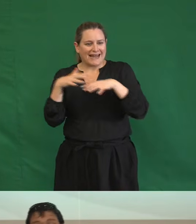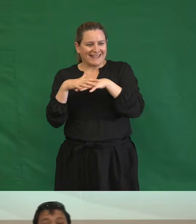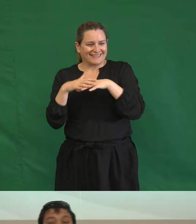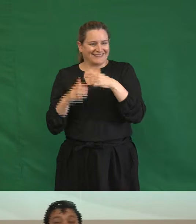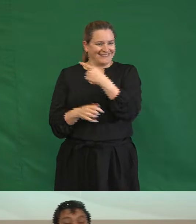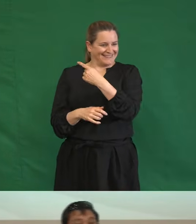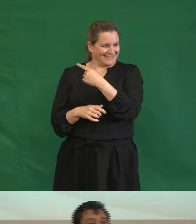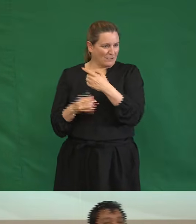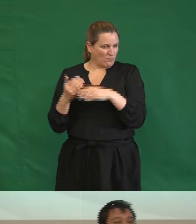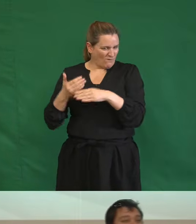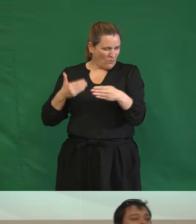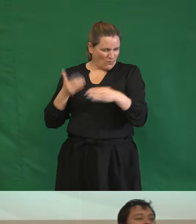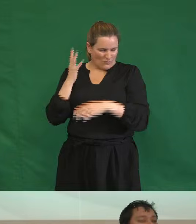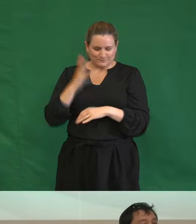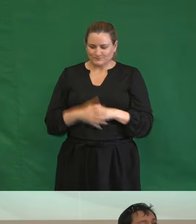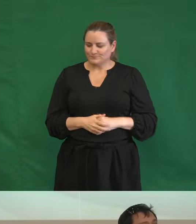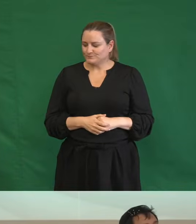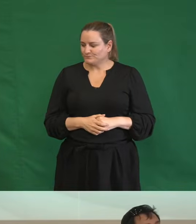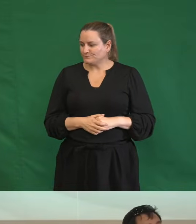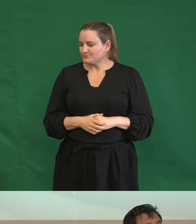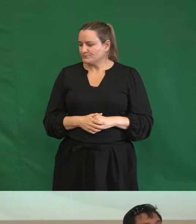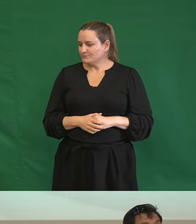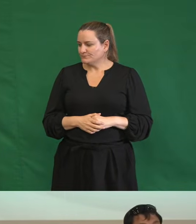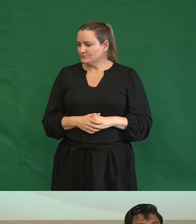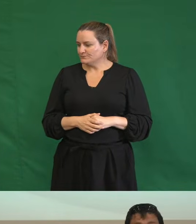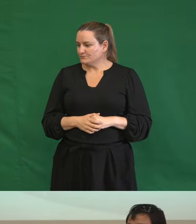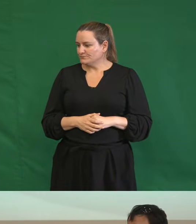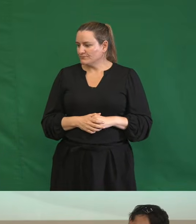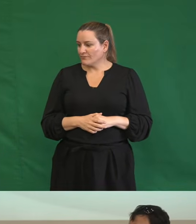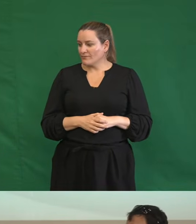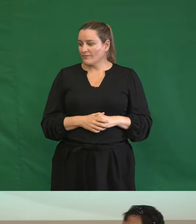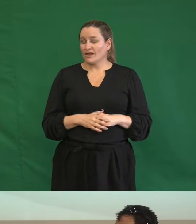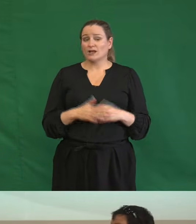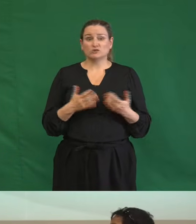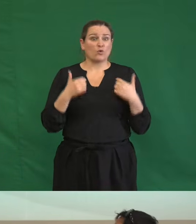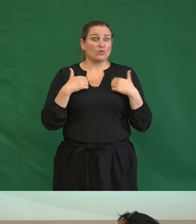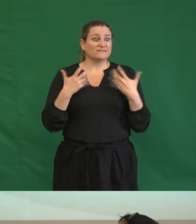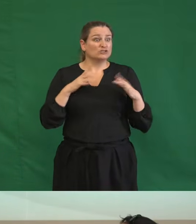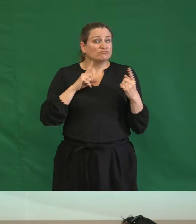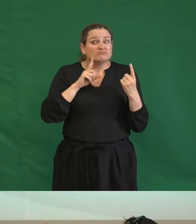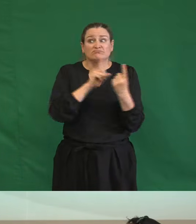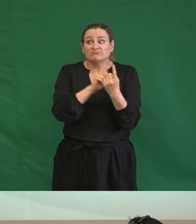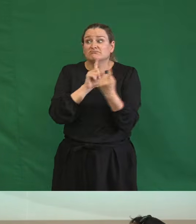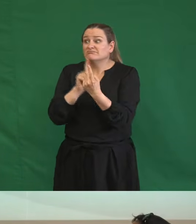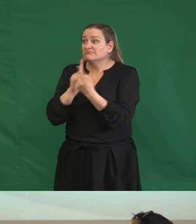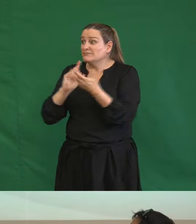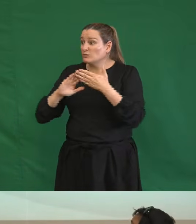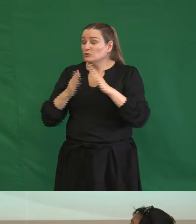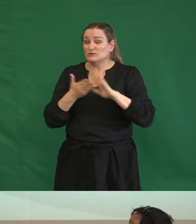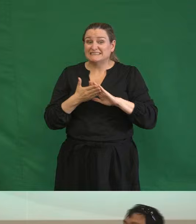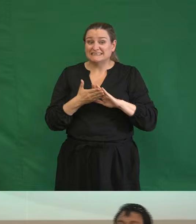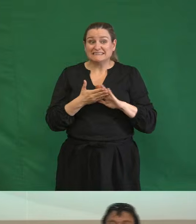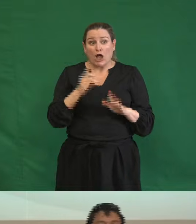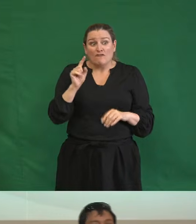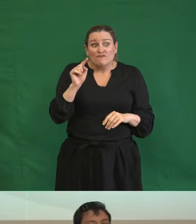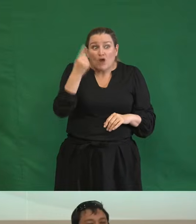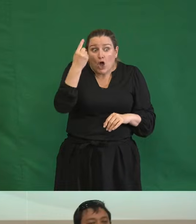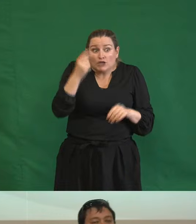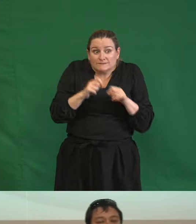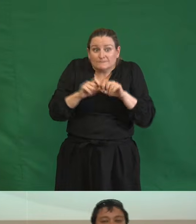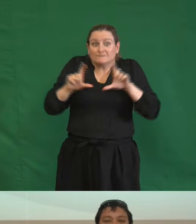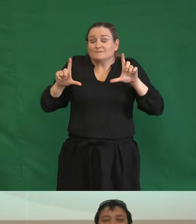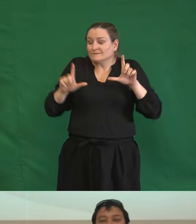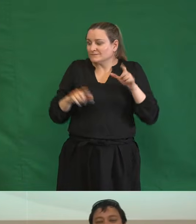One thing that was also quite important, we went through a few iterations with the community. That was the very, very first version of what